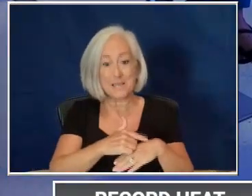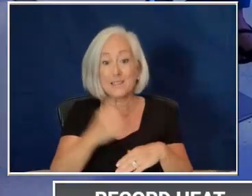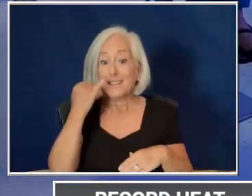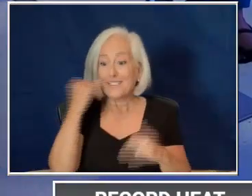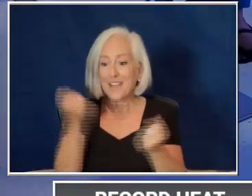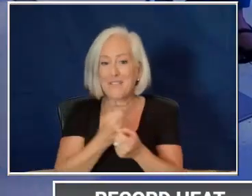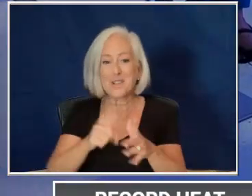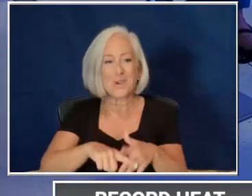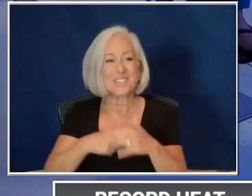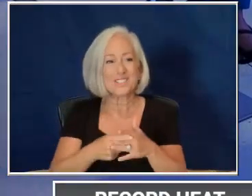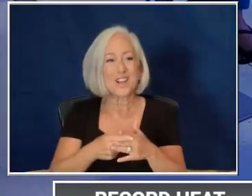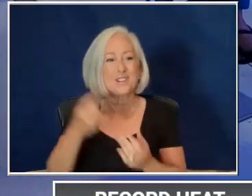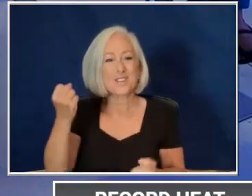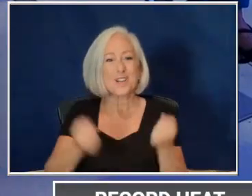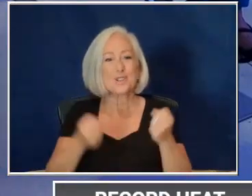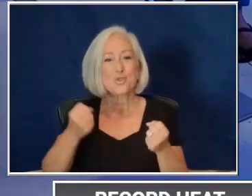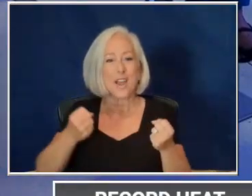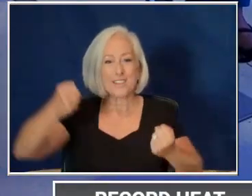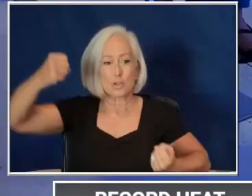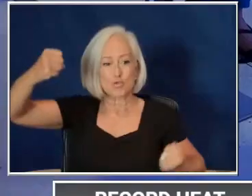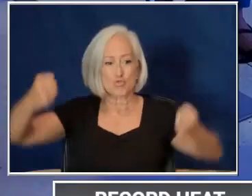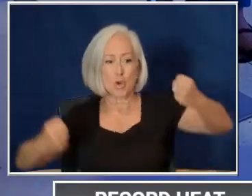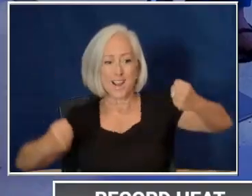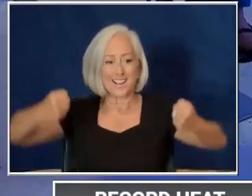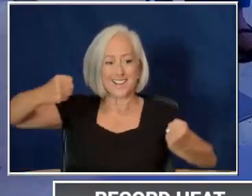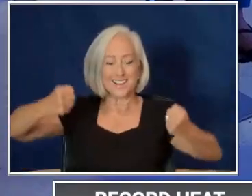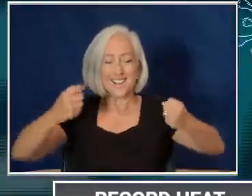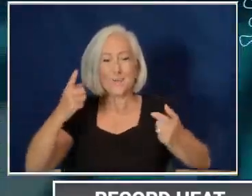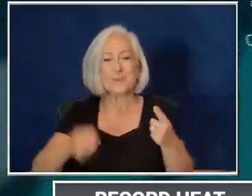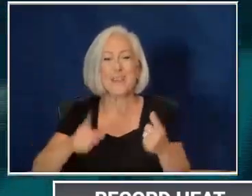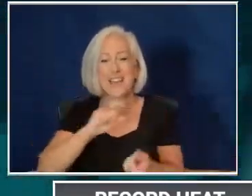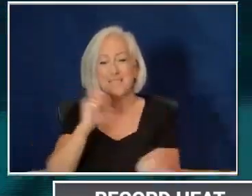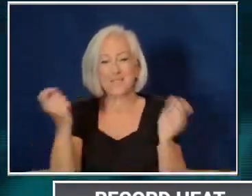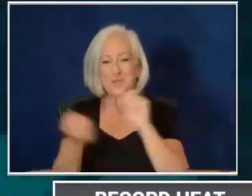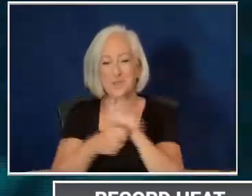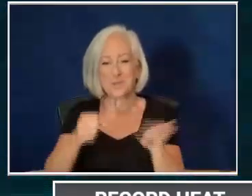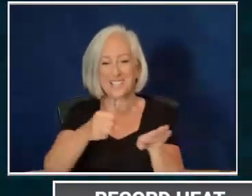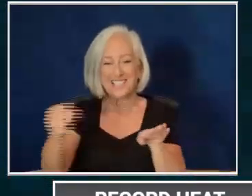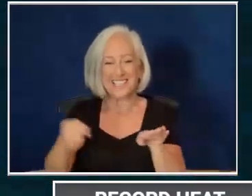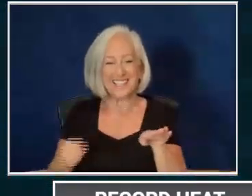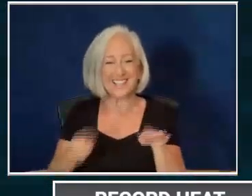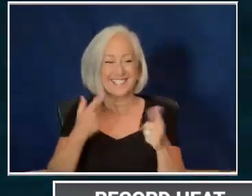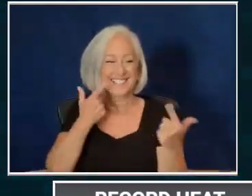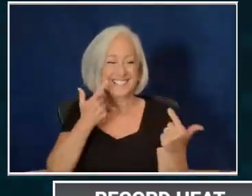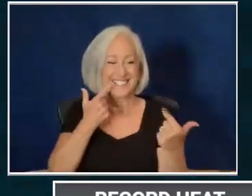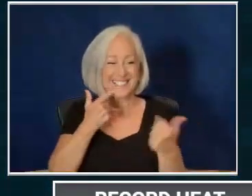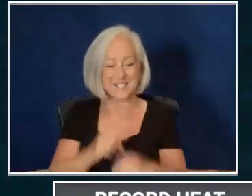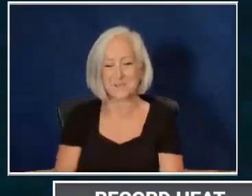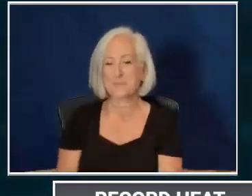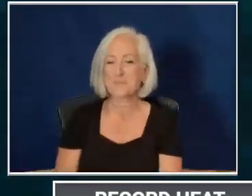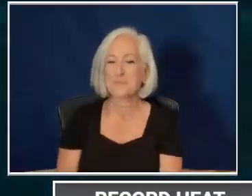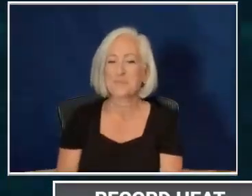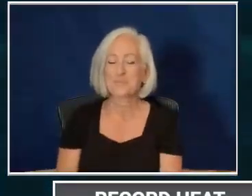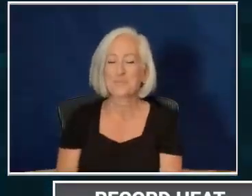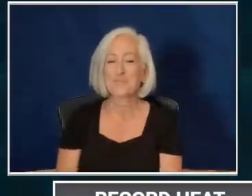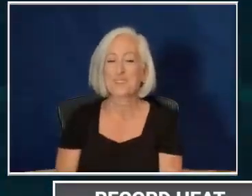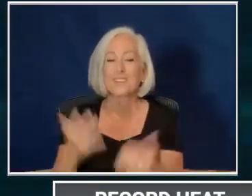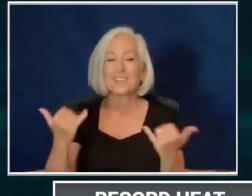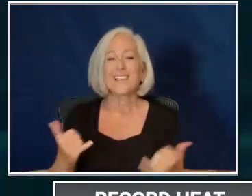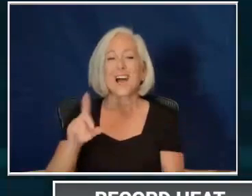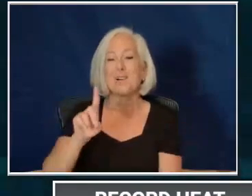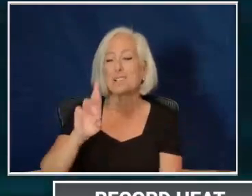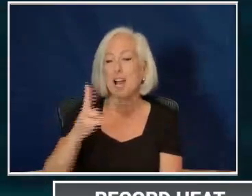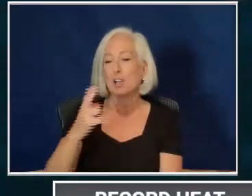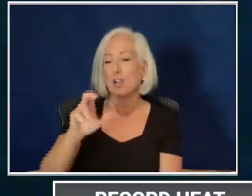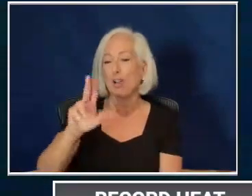have to switch gears. Oh, absolutely. There, like the pun. All right, let's turn to Dr. Dana Hawkinson, Medical Director of Infection Prevention and Control, joining us with our COVID count